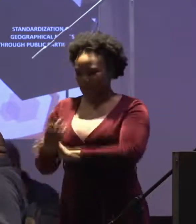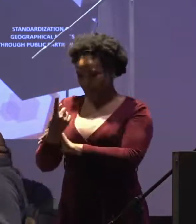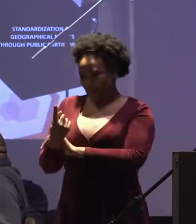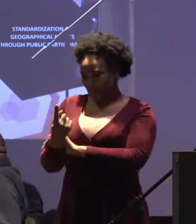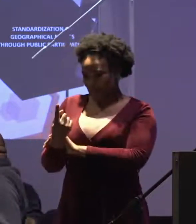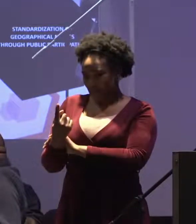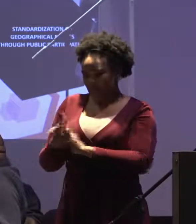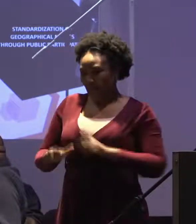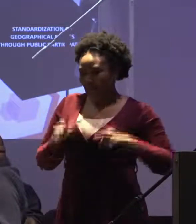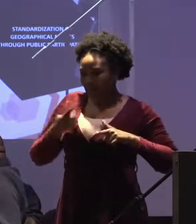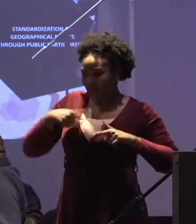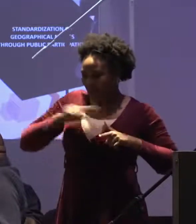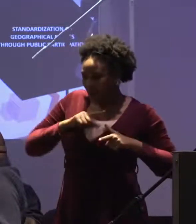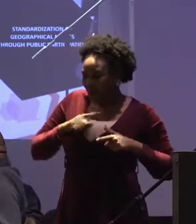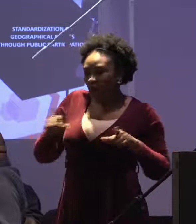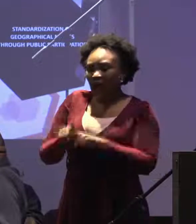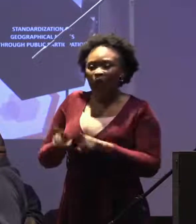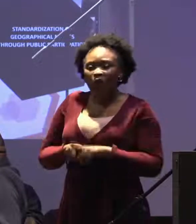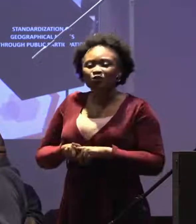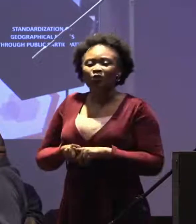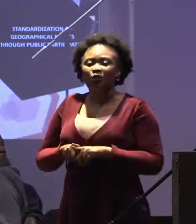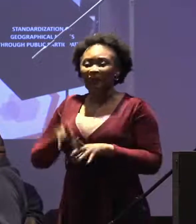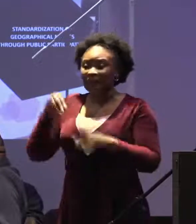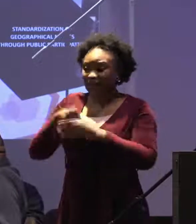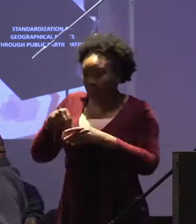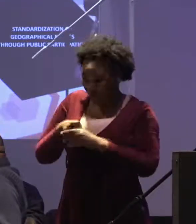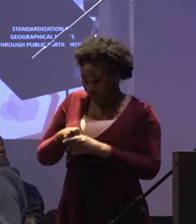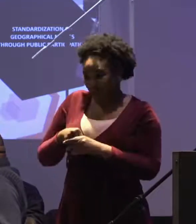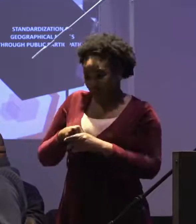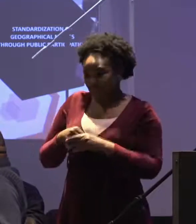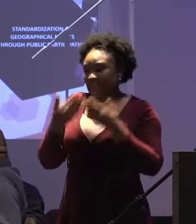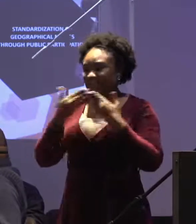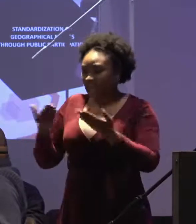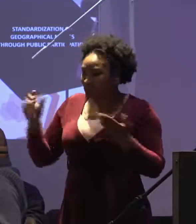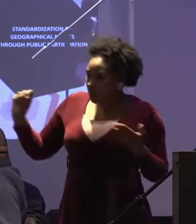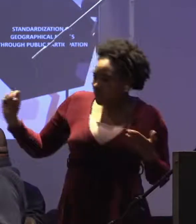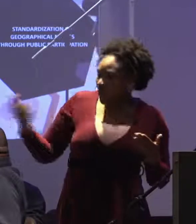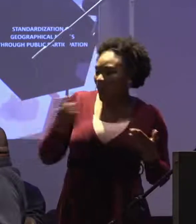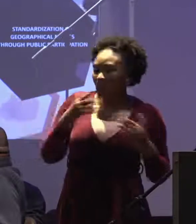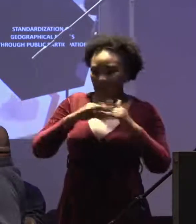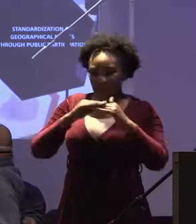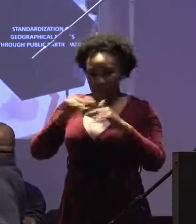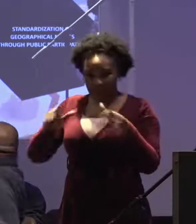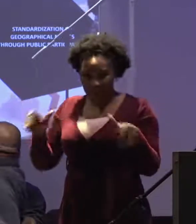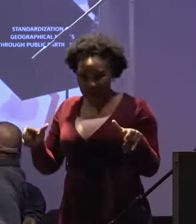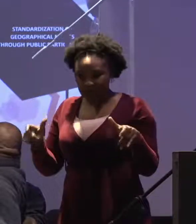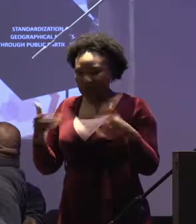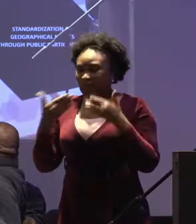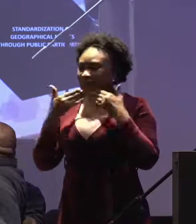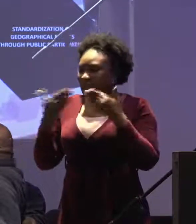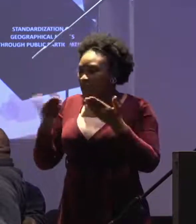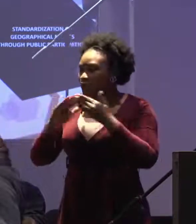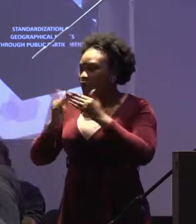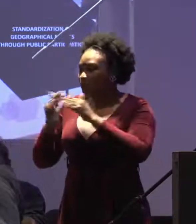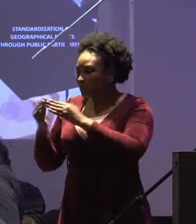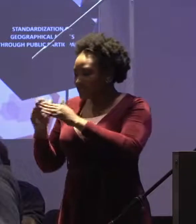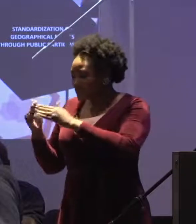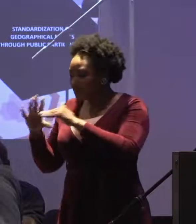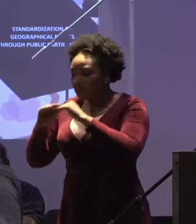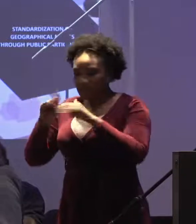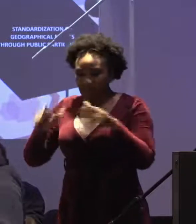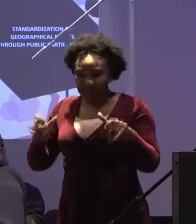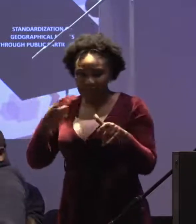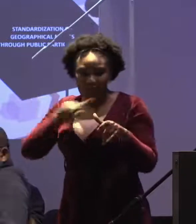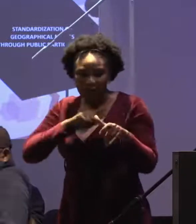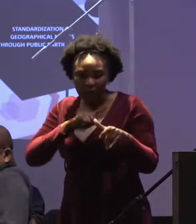our lives and be part of it. Thank you all members. Thank you to our community members, to